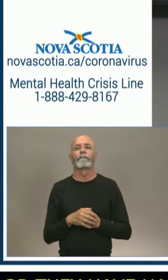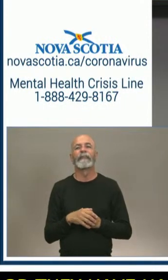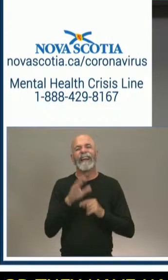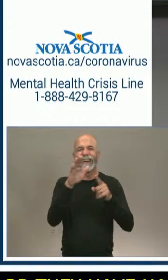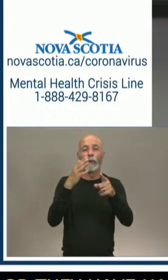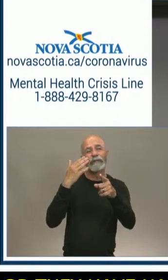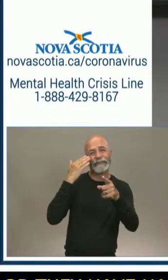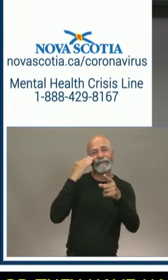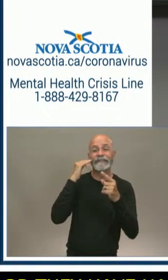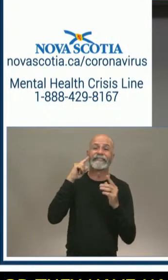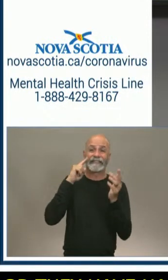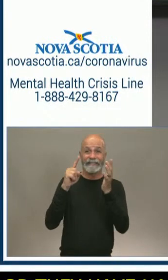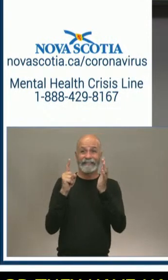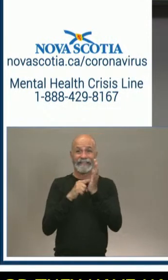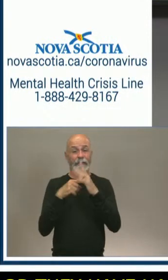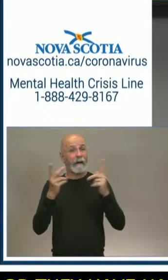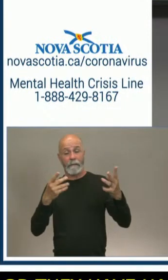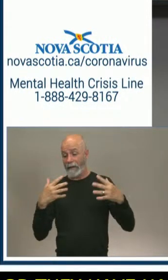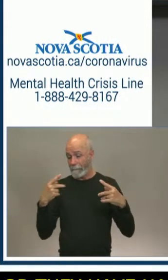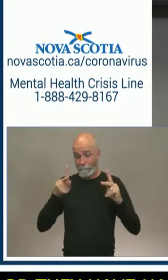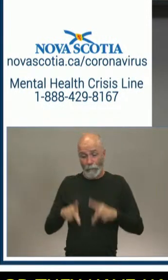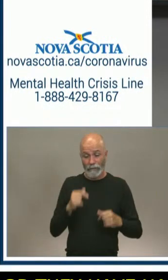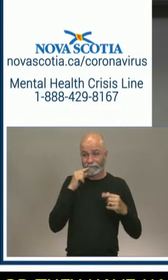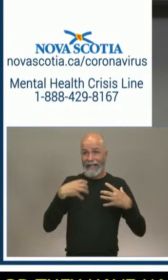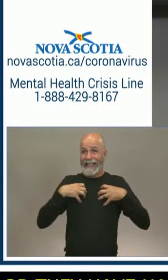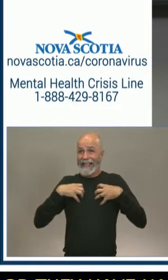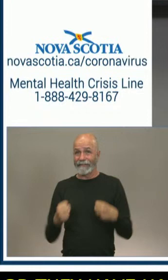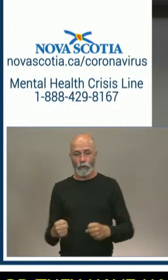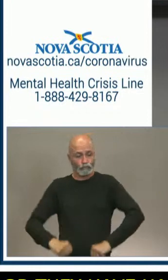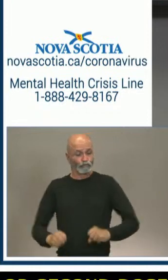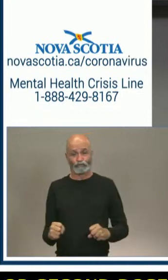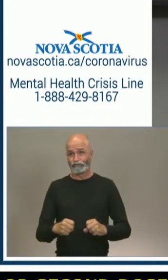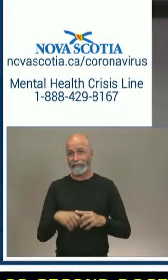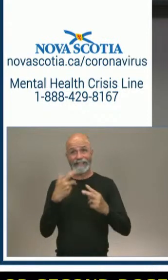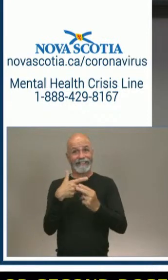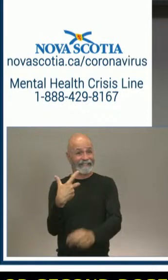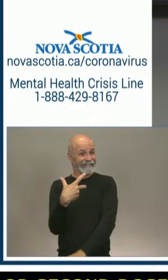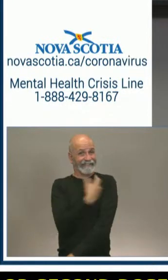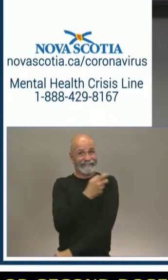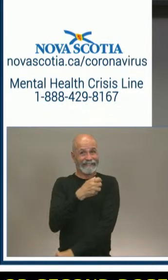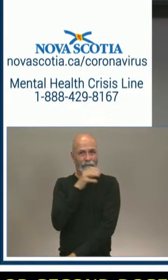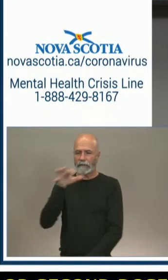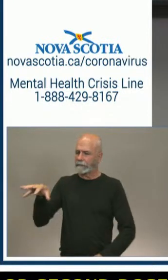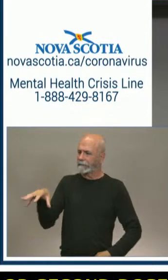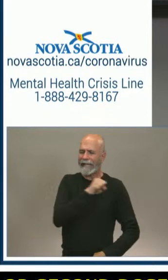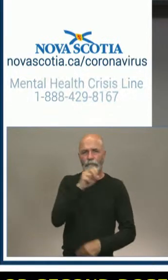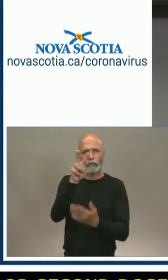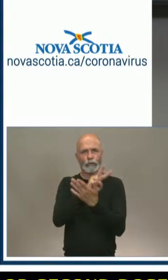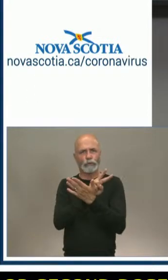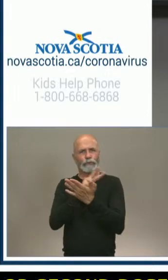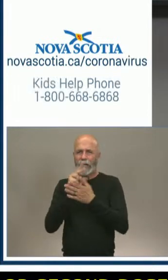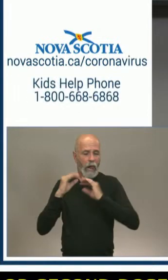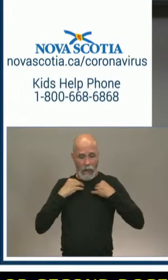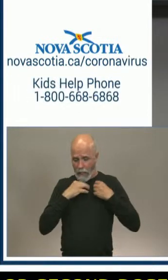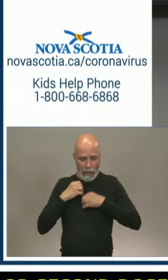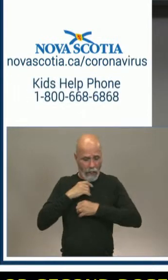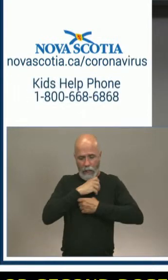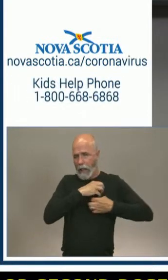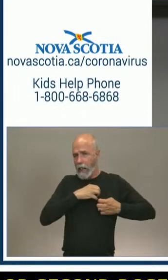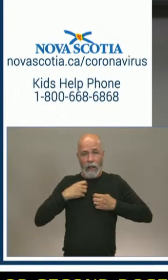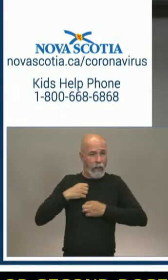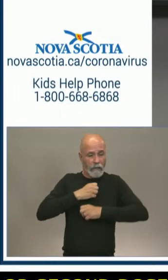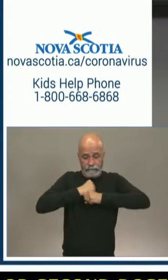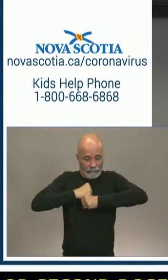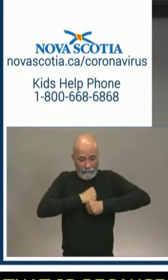in healthy people, about 2 weeks, and some people longer to start to get a good immune response and protection